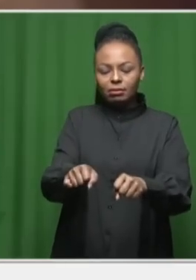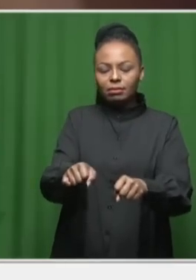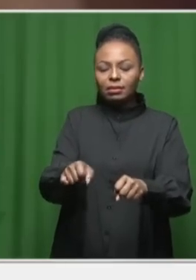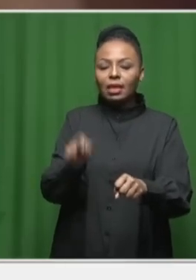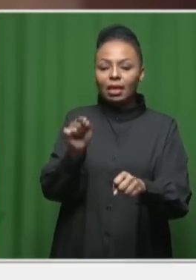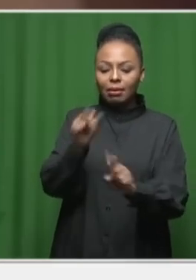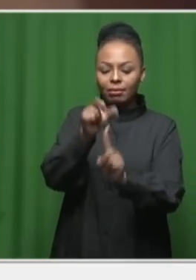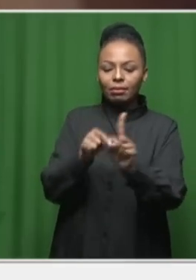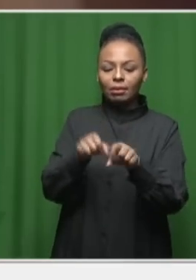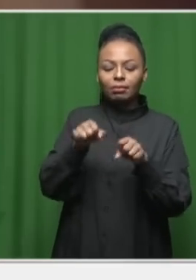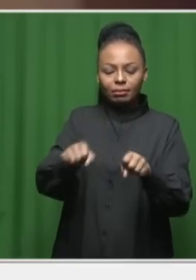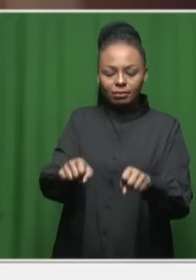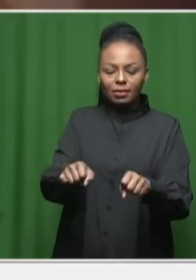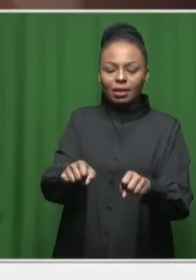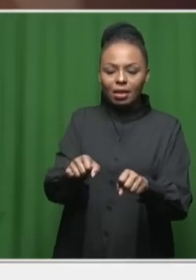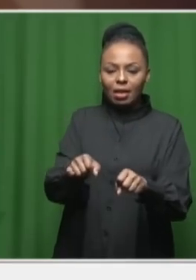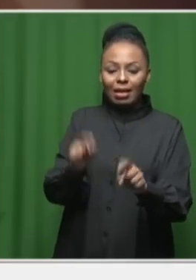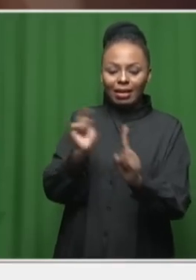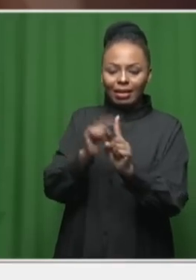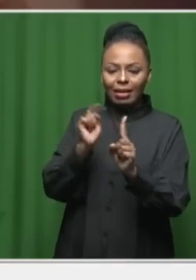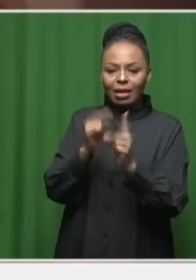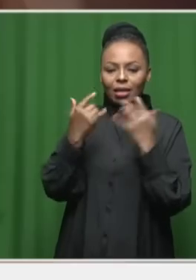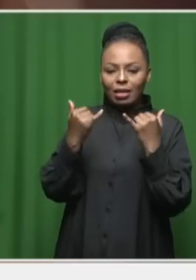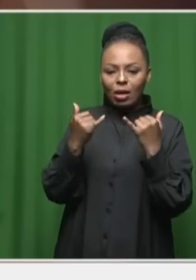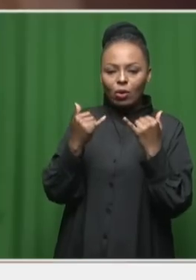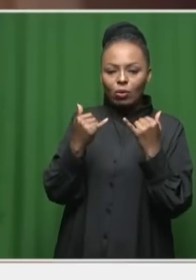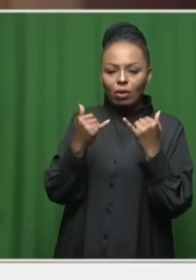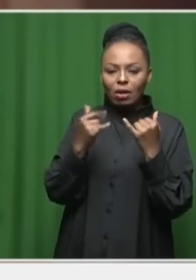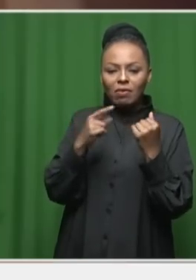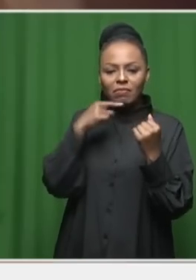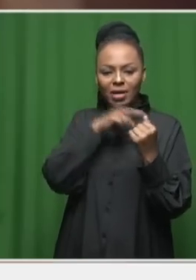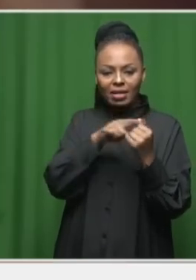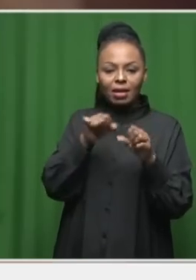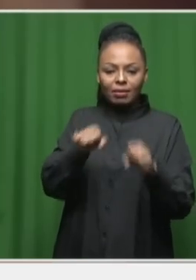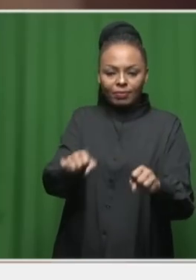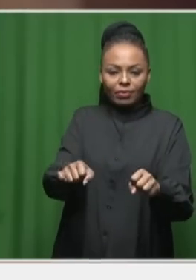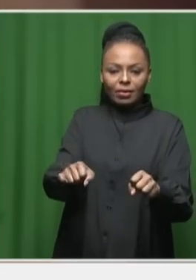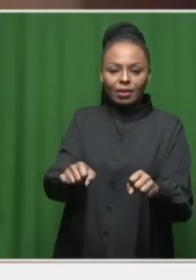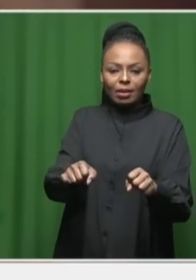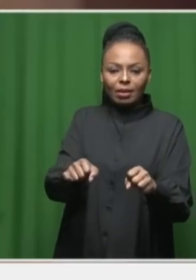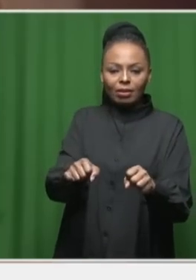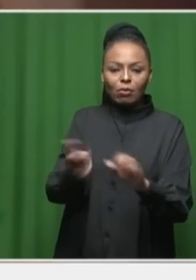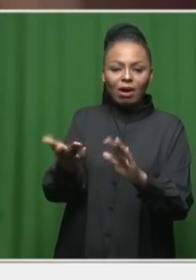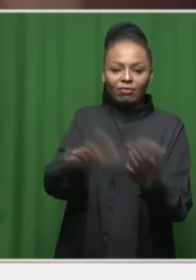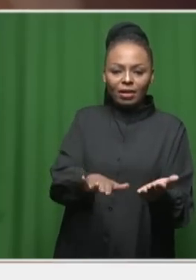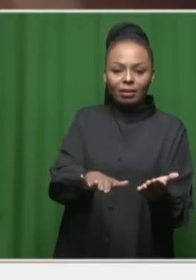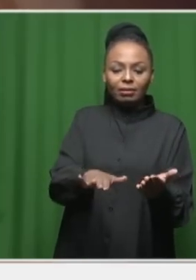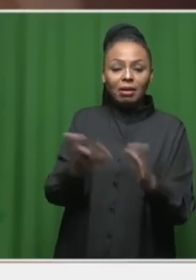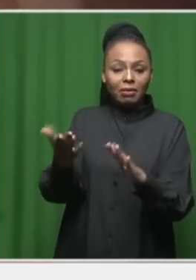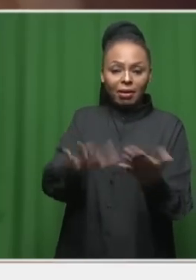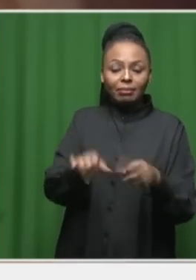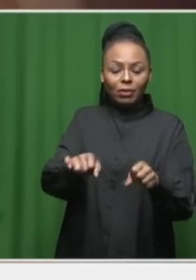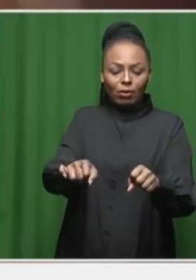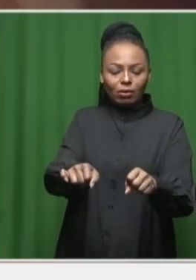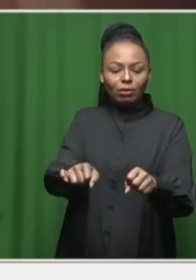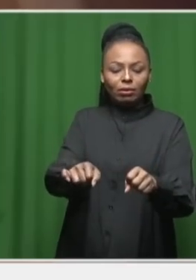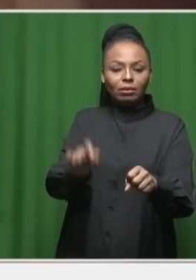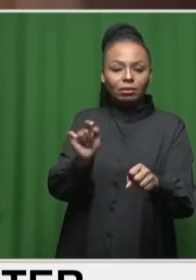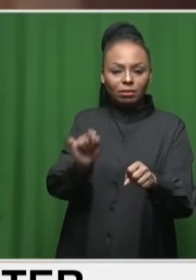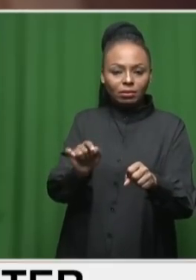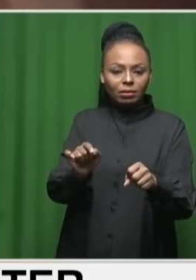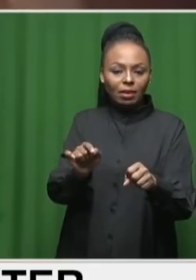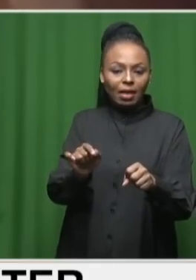fit, and that turned out to be a fatal fit. His cellmate pressed the panic button, and nobody